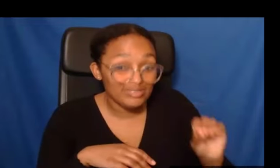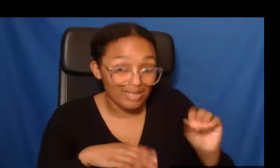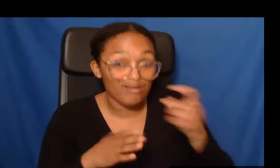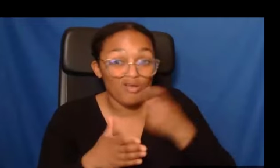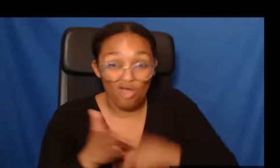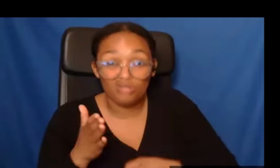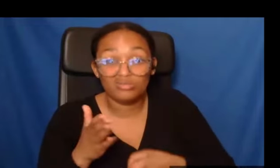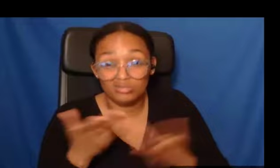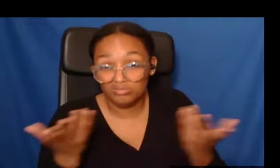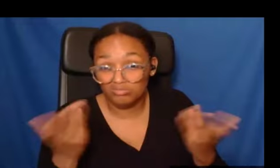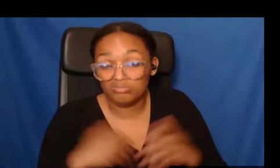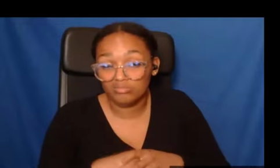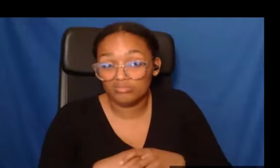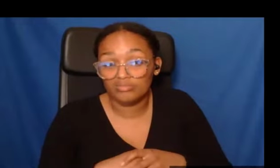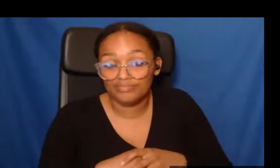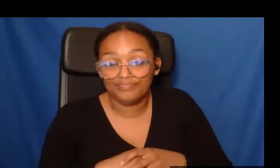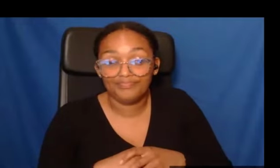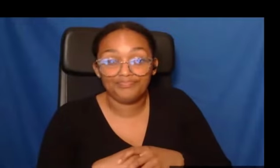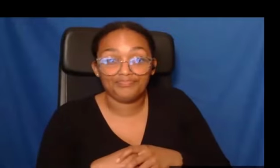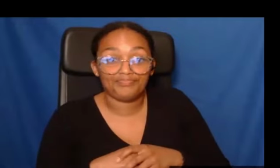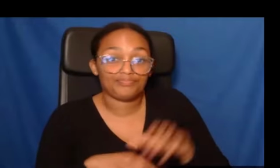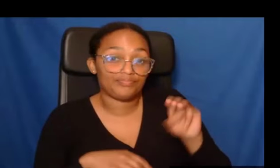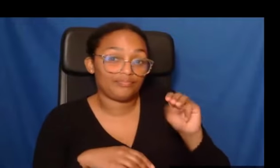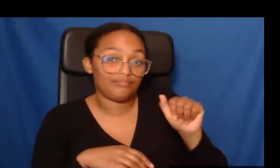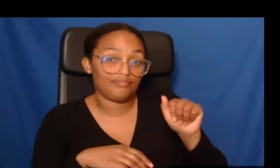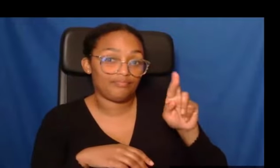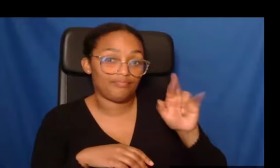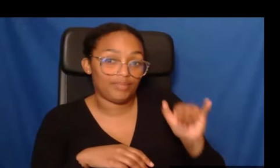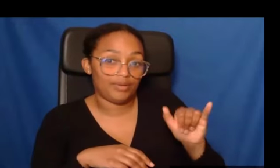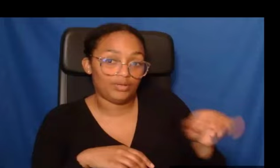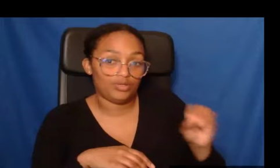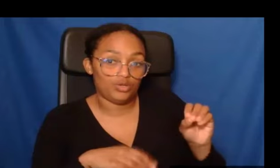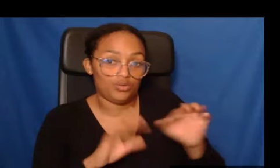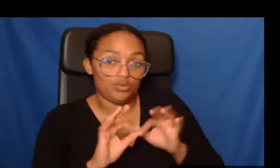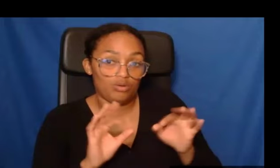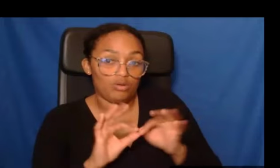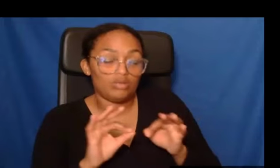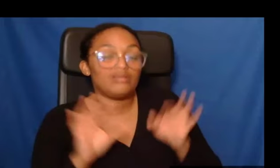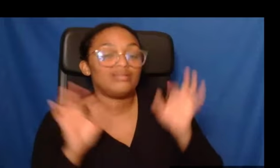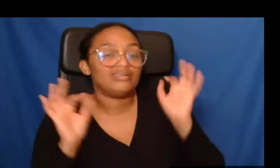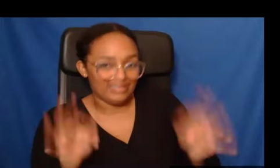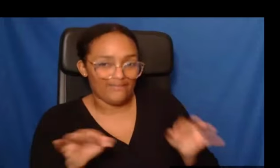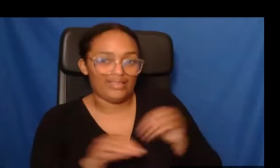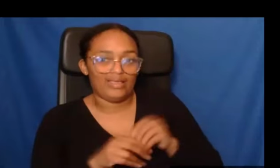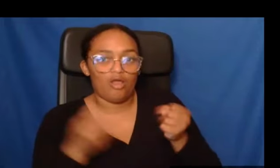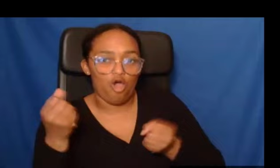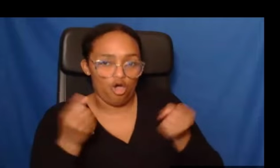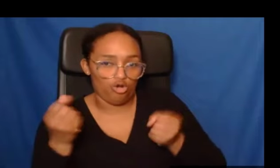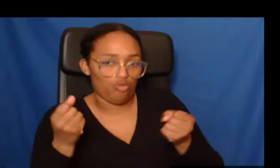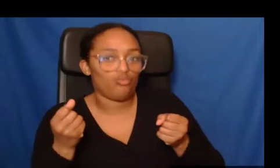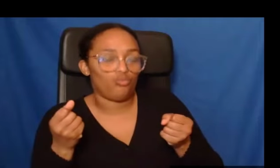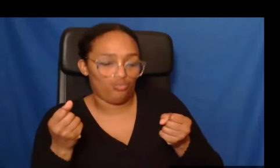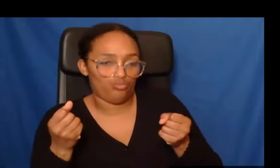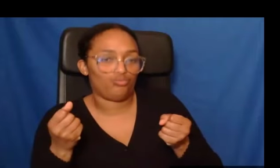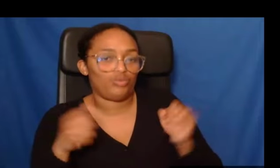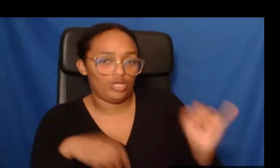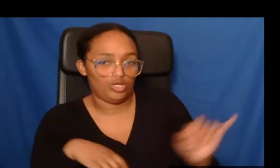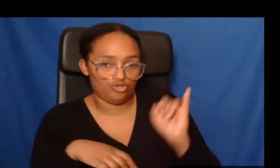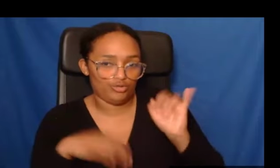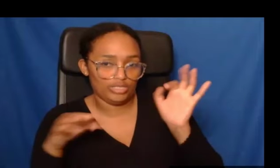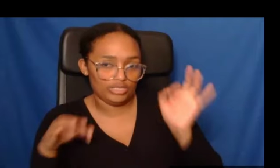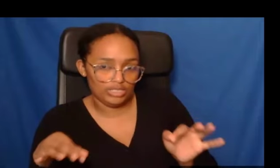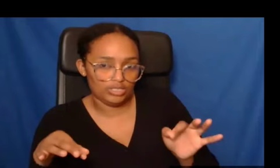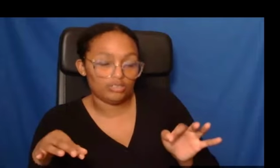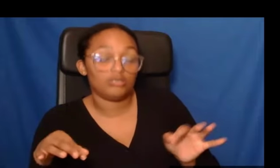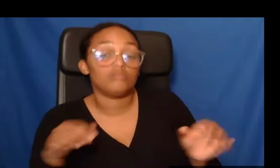Yeah, I'm not sure, other than it's definitely used in auto, and most auto insurers do use